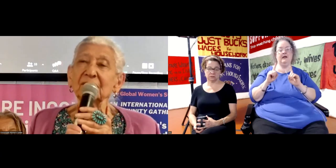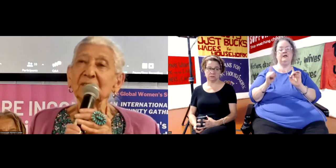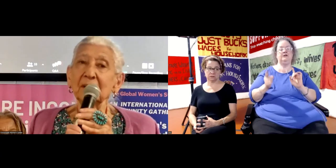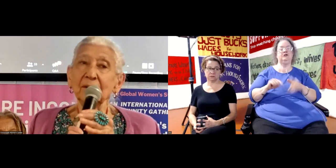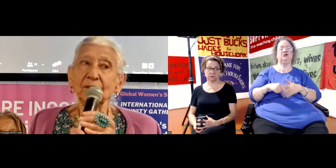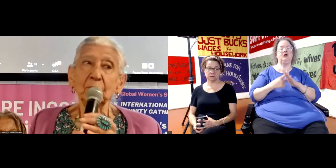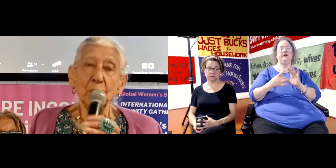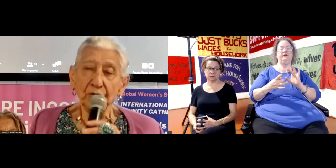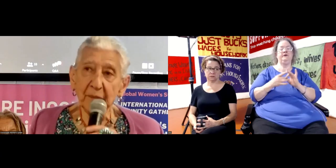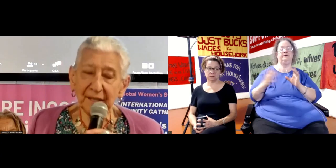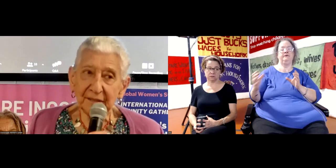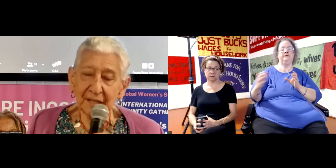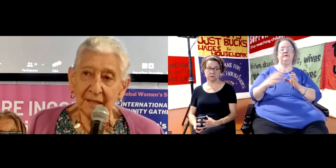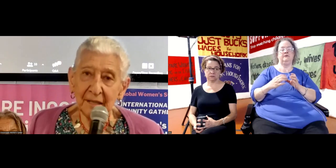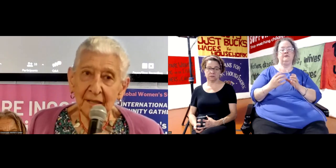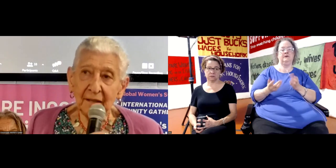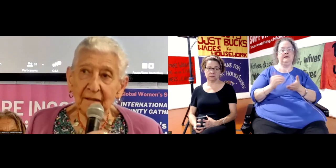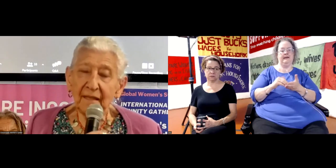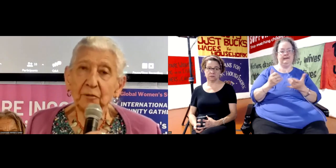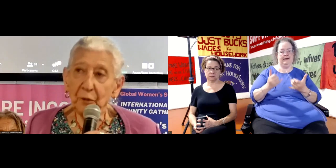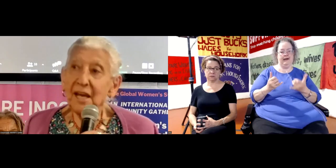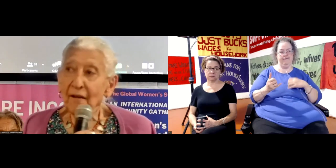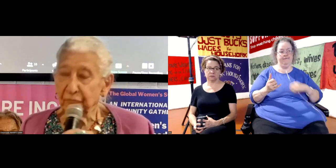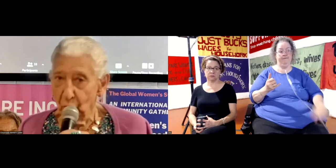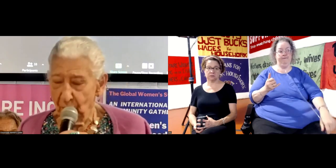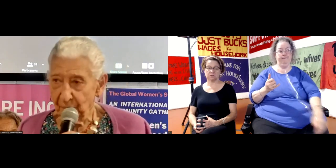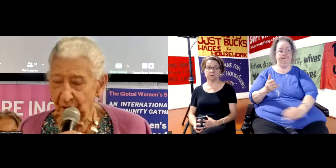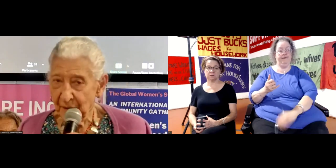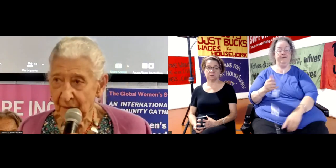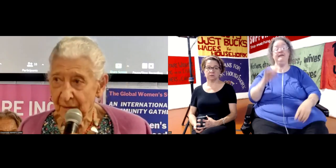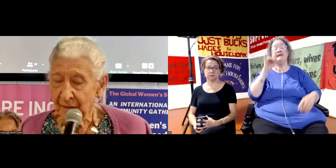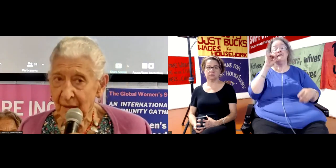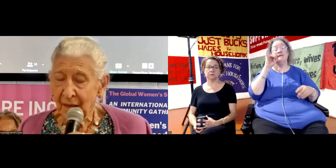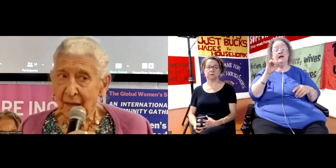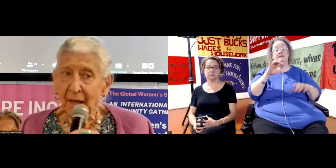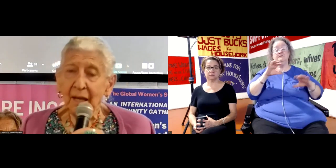This is the movement that we have formed.